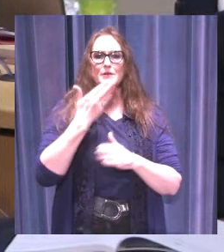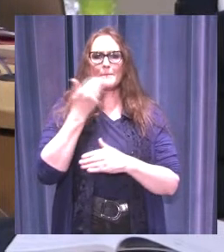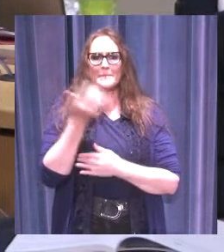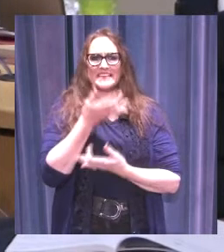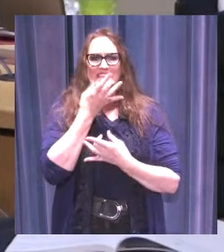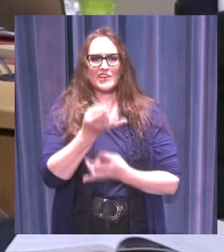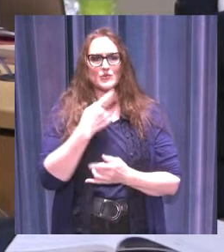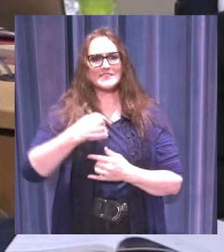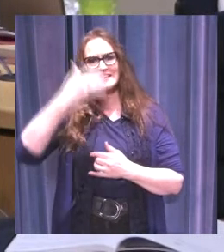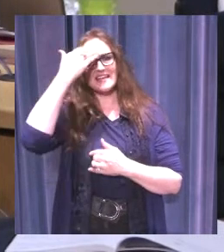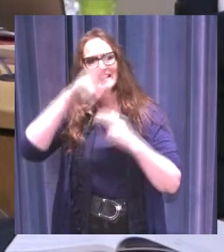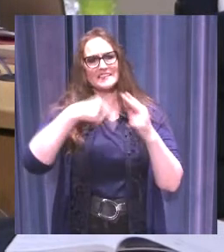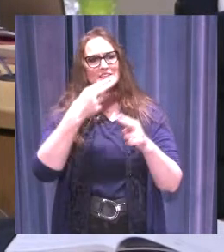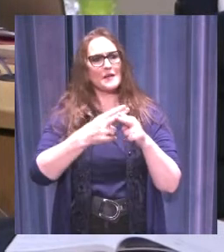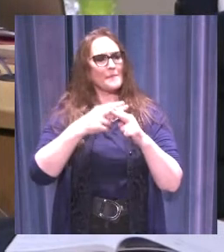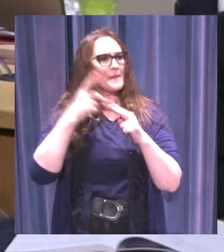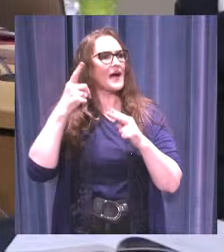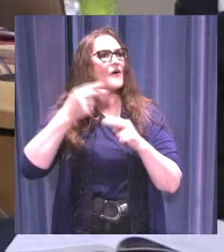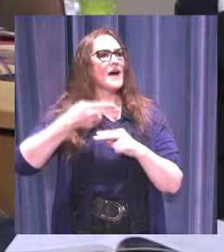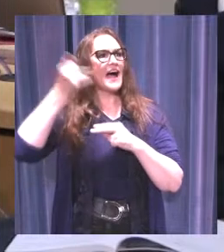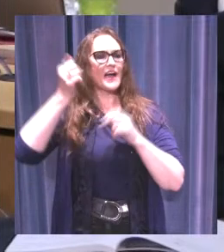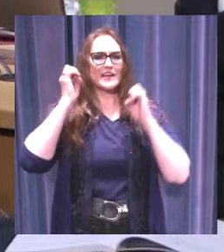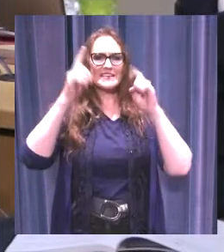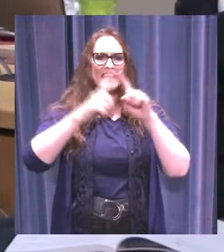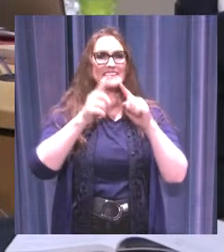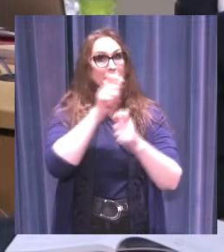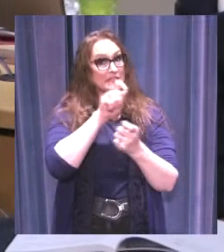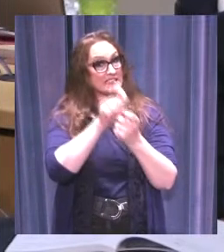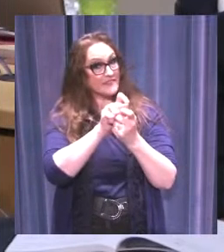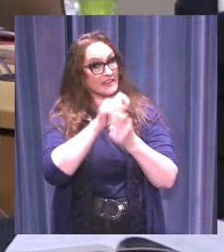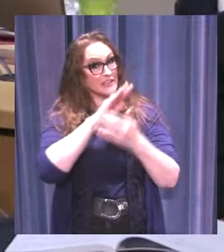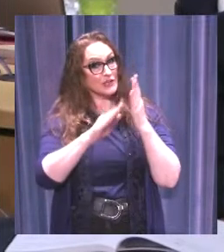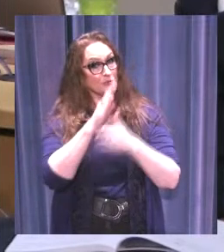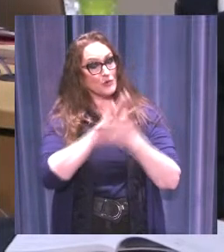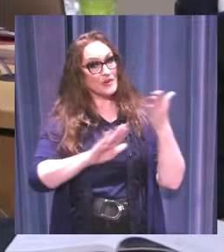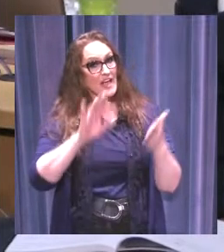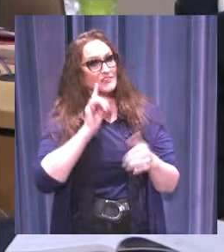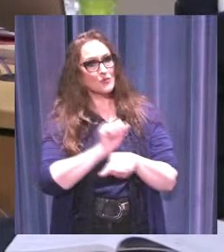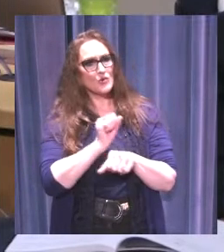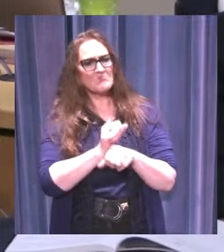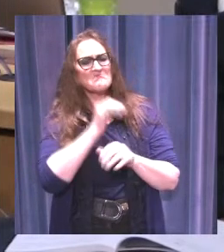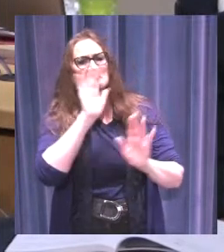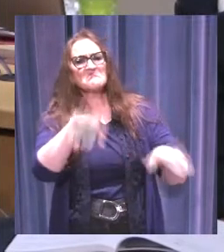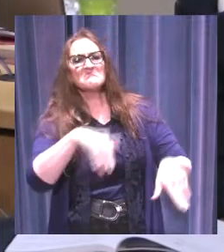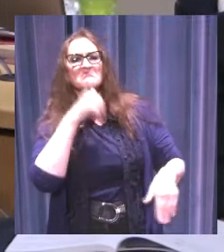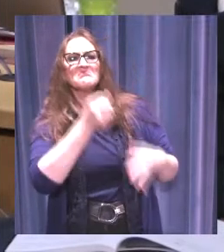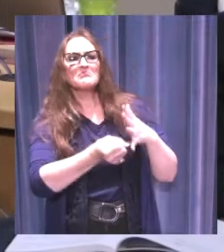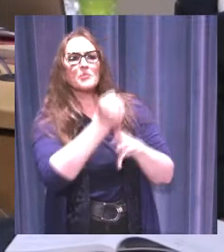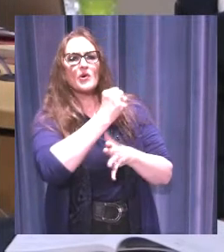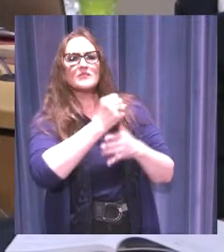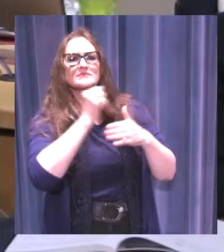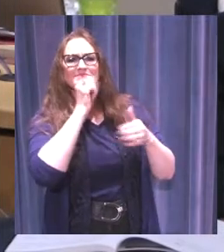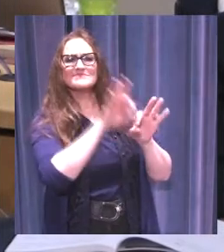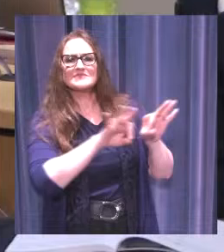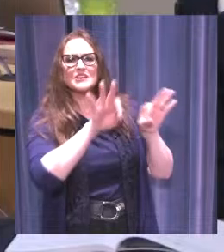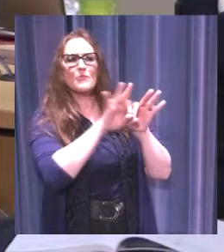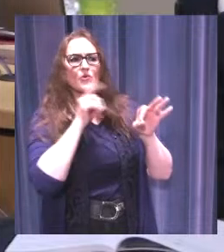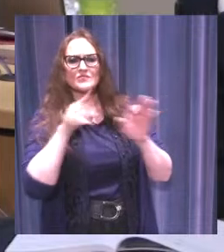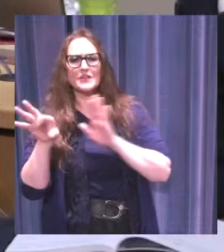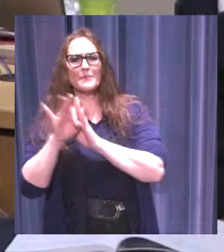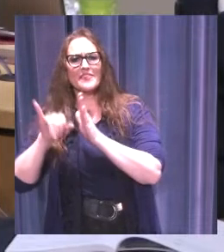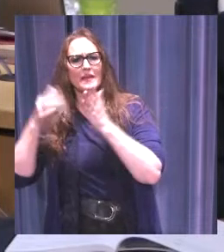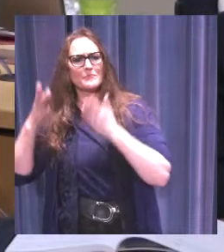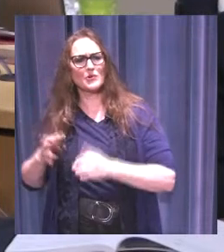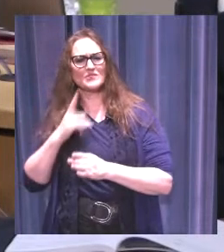interest and knowledge of higher education, specifically community colleges, work are not a priority of the Board of Trustees who selected this candidate, and